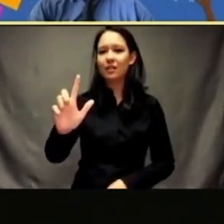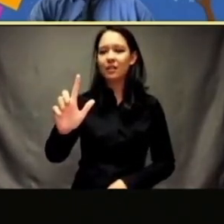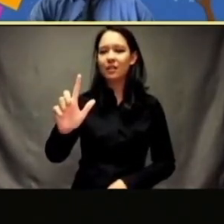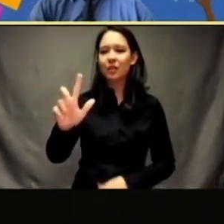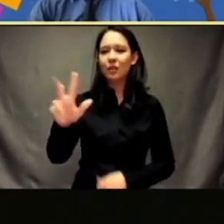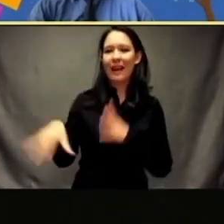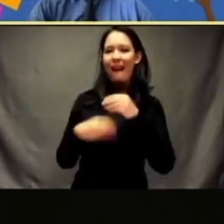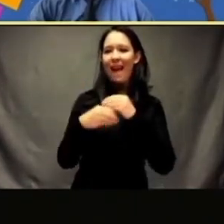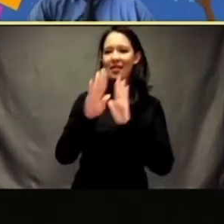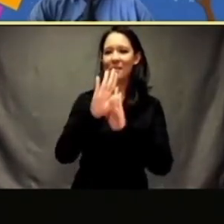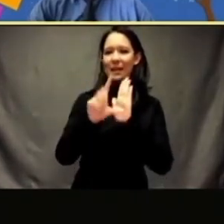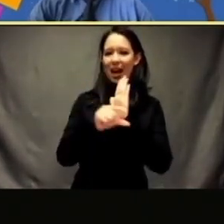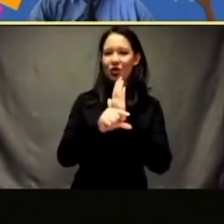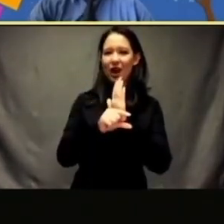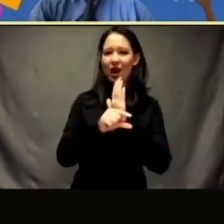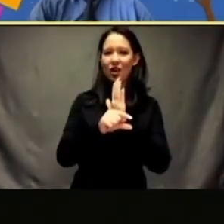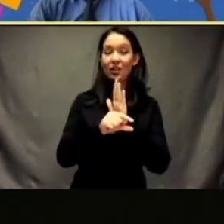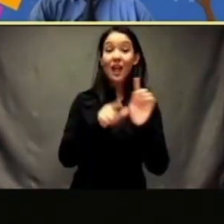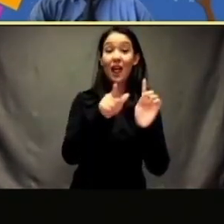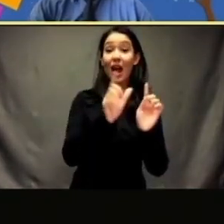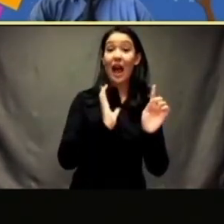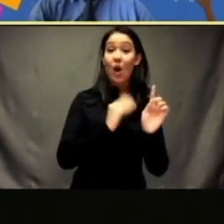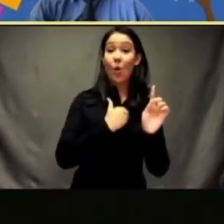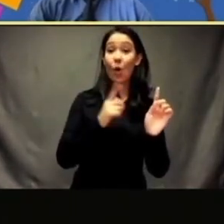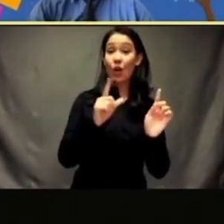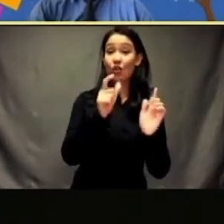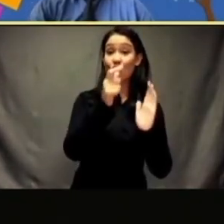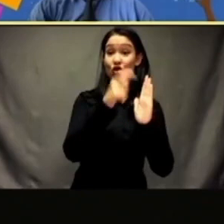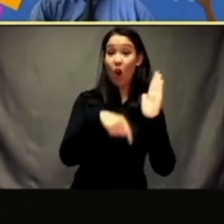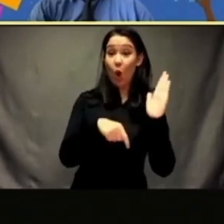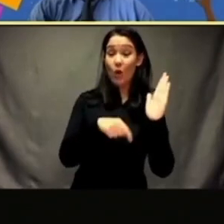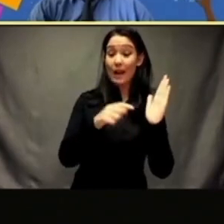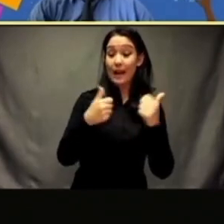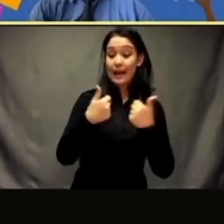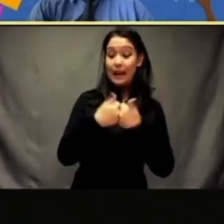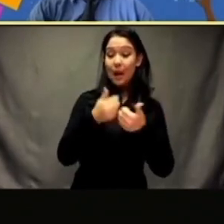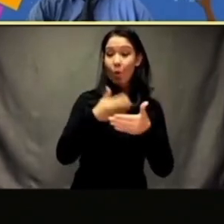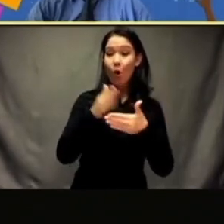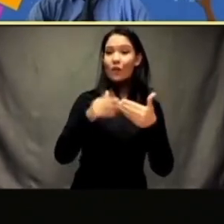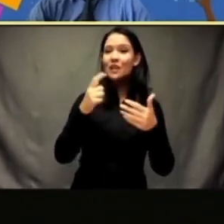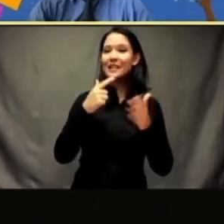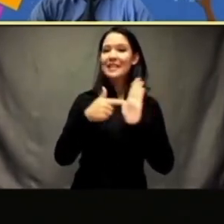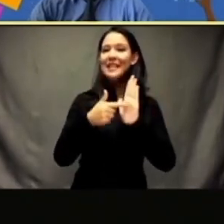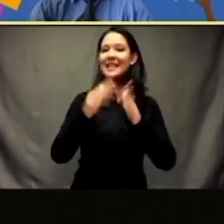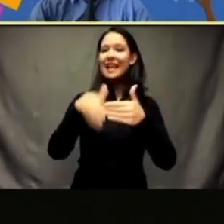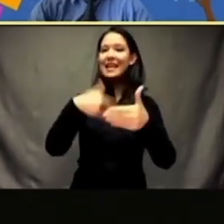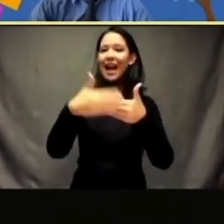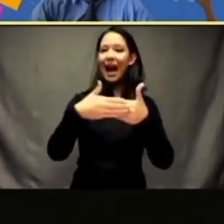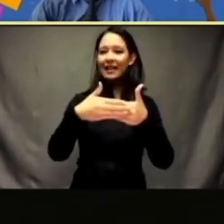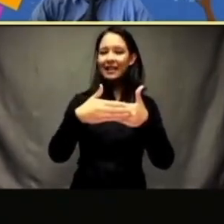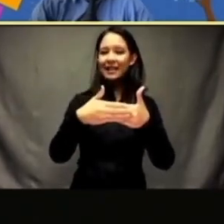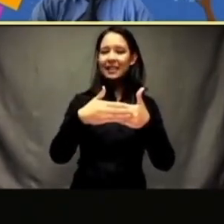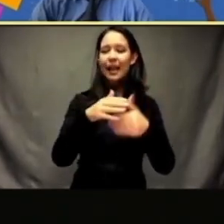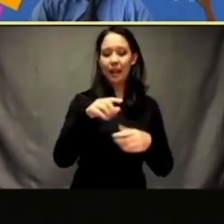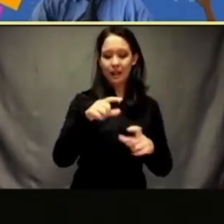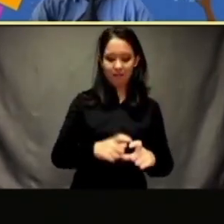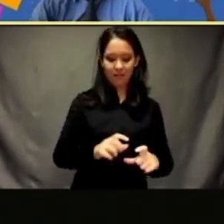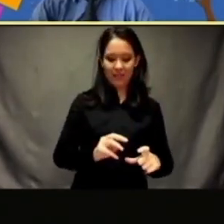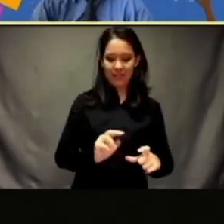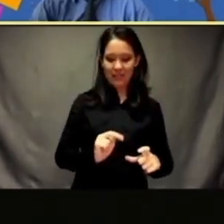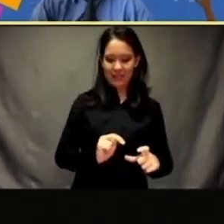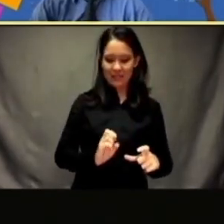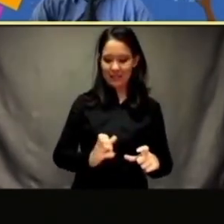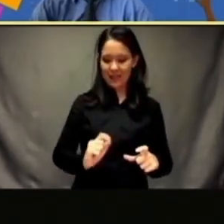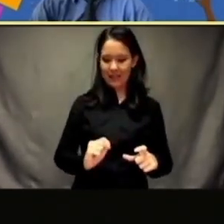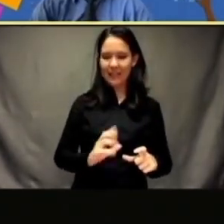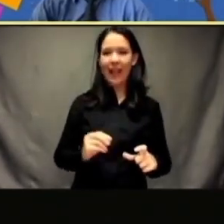there. And the code that we use here is when receive game over, just display an X, and it's going to do an X in the microbit, and it's going to play the